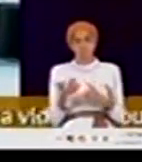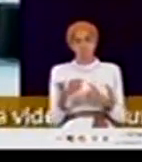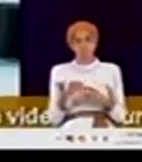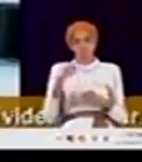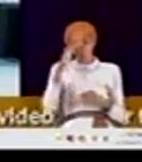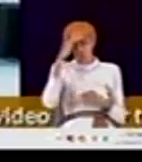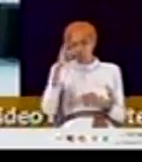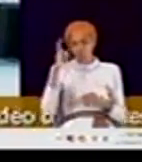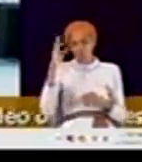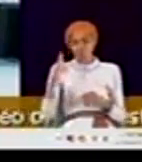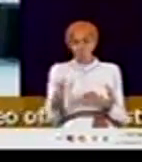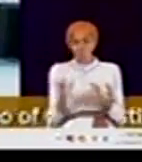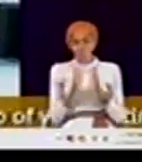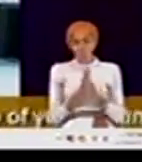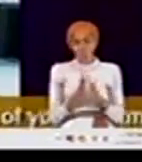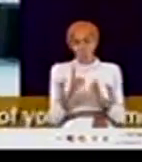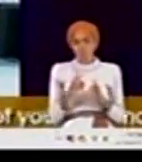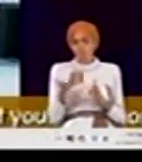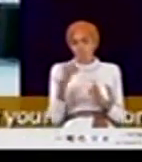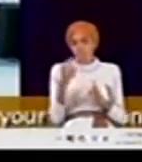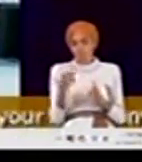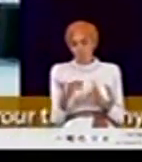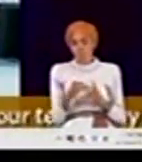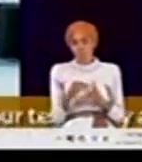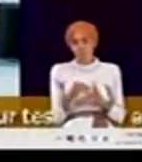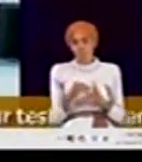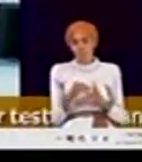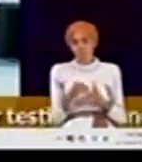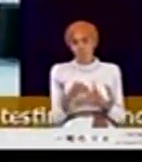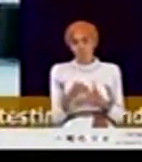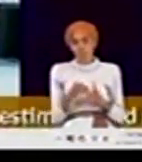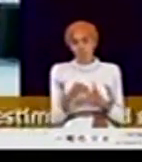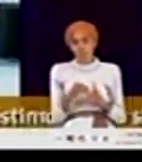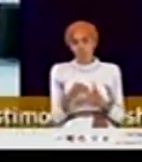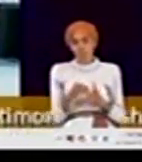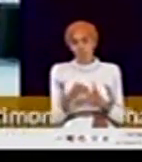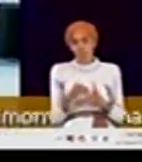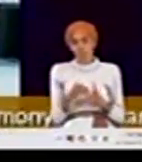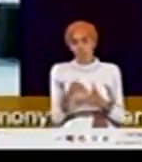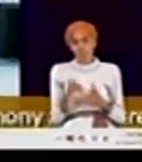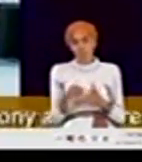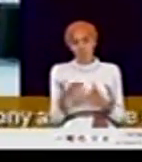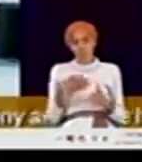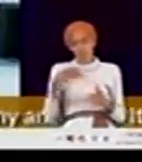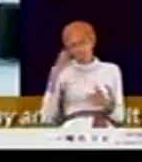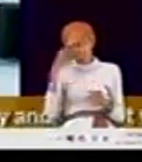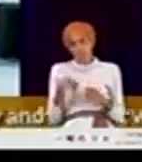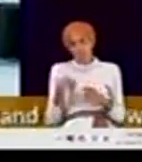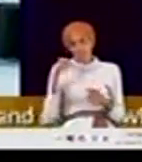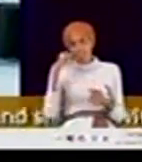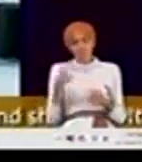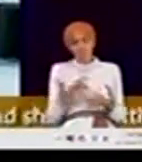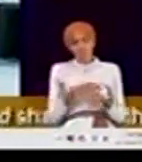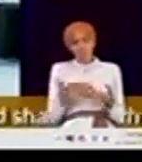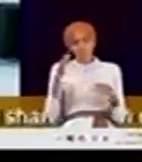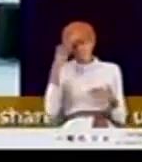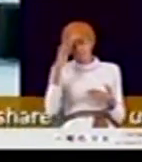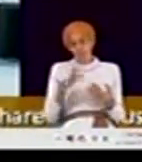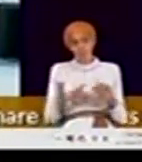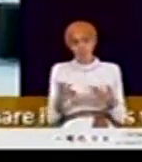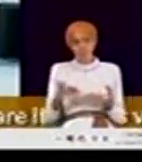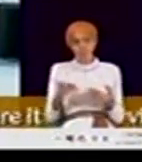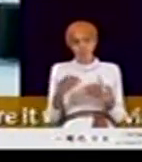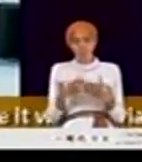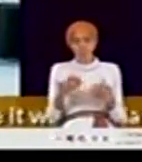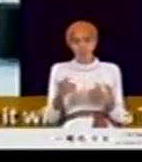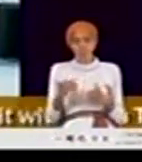finish is tell me th where you have problem my brother my sister I don't know what to do before I know